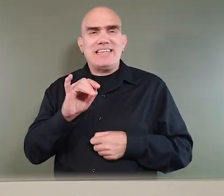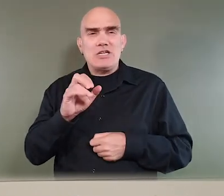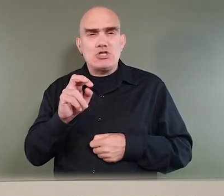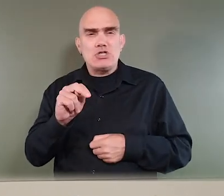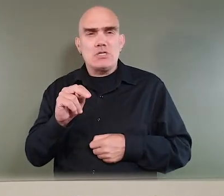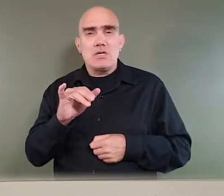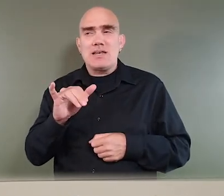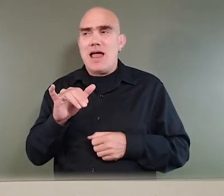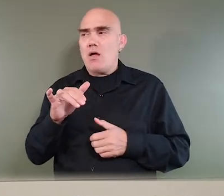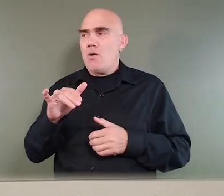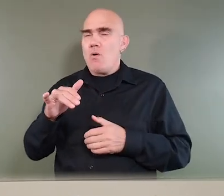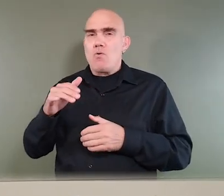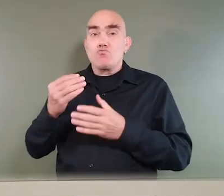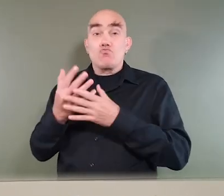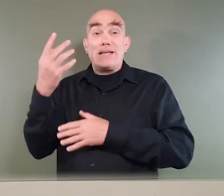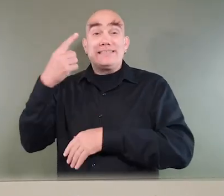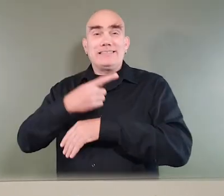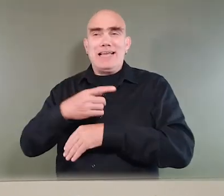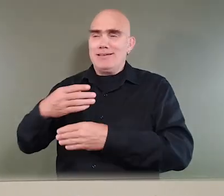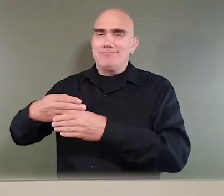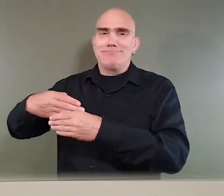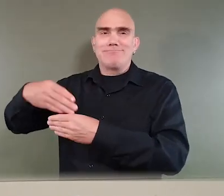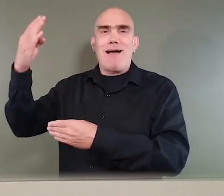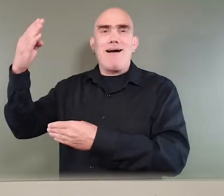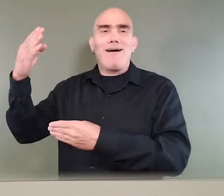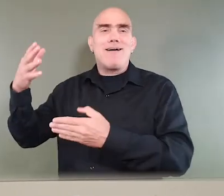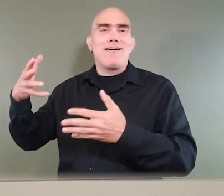like opening the windows on a spring day,